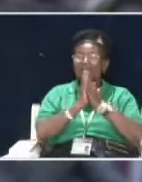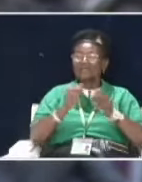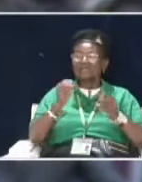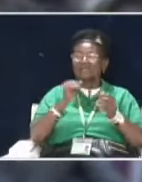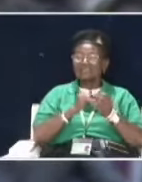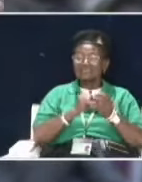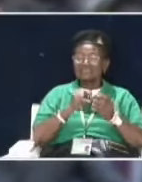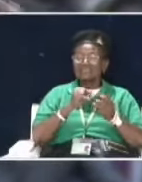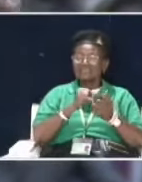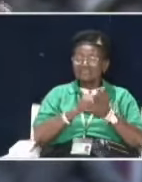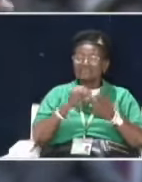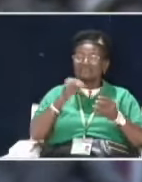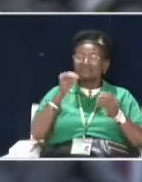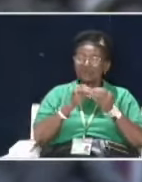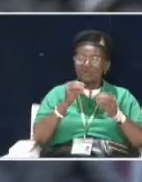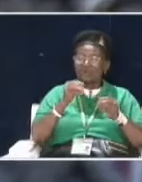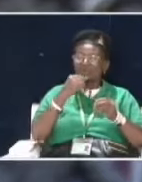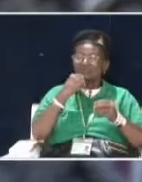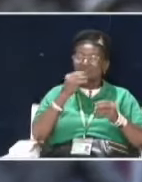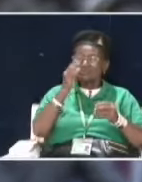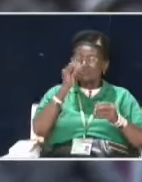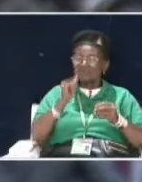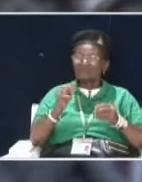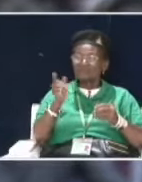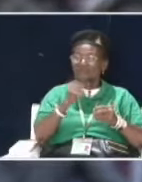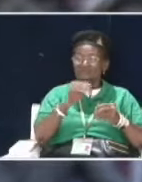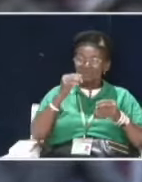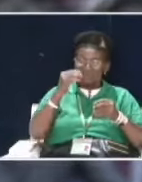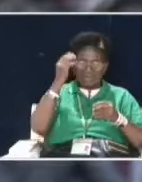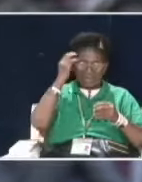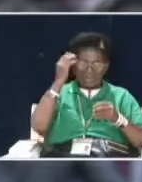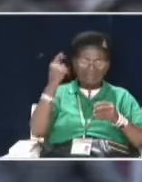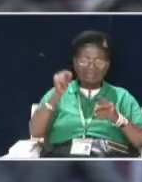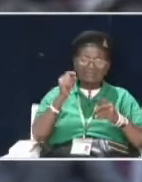You had the testimony of a mother,